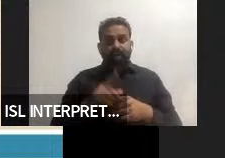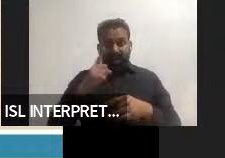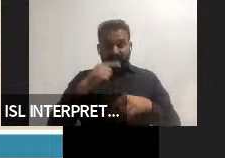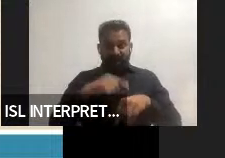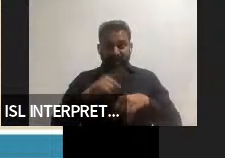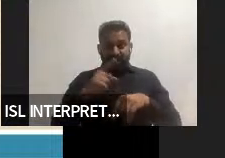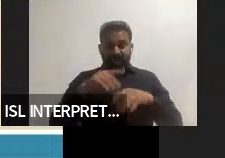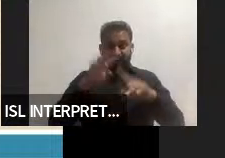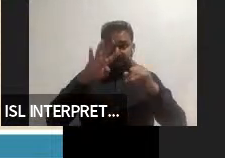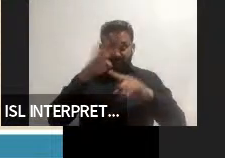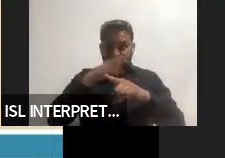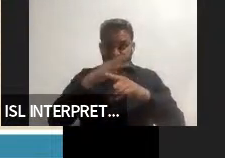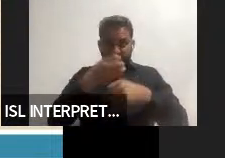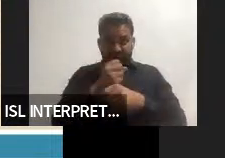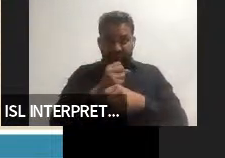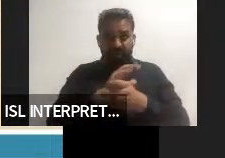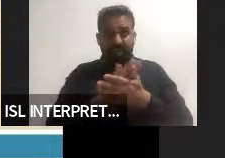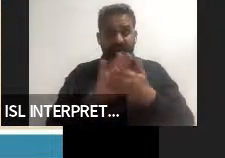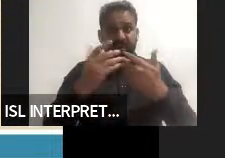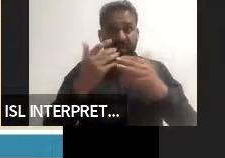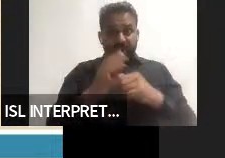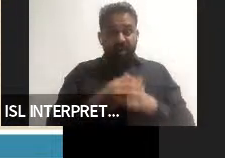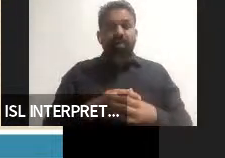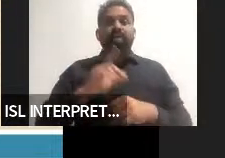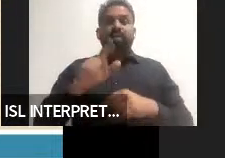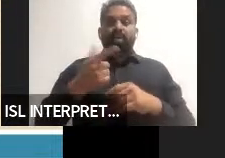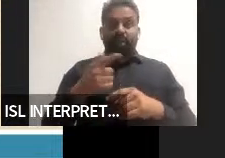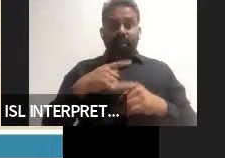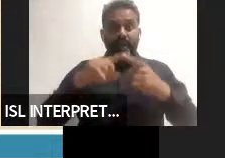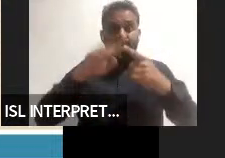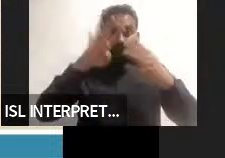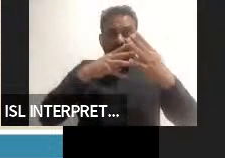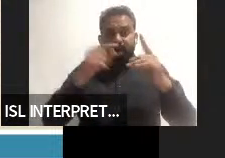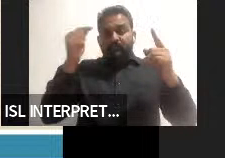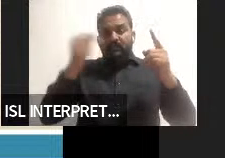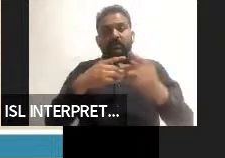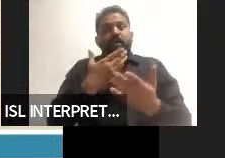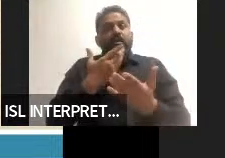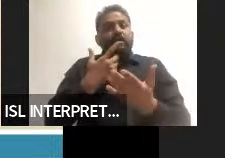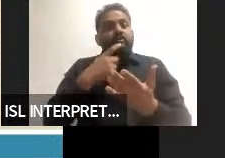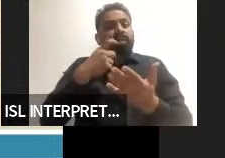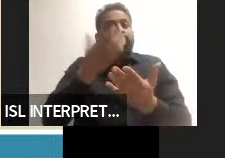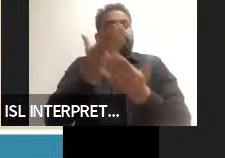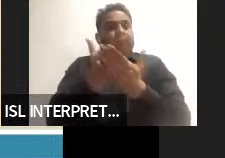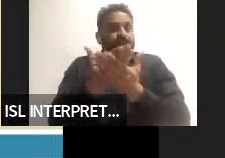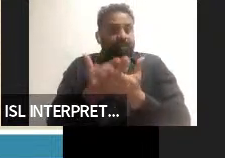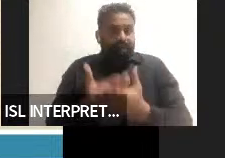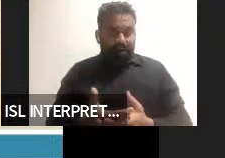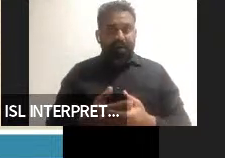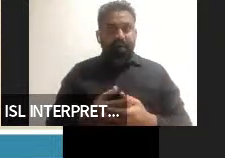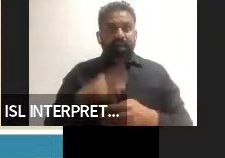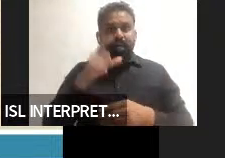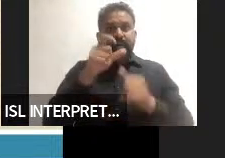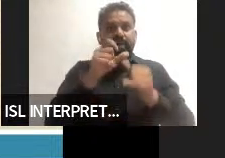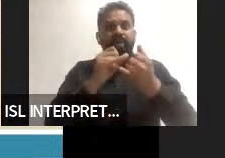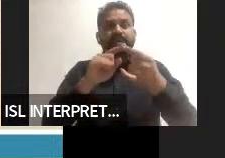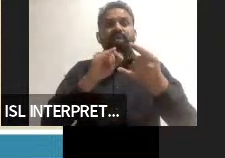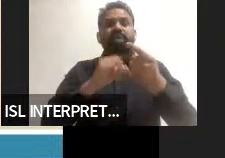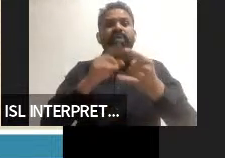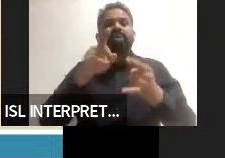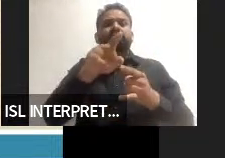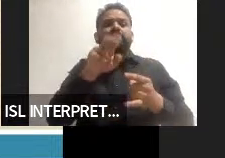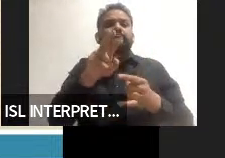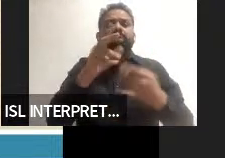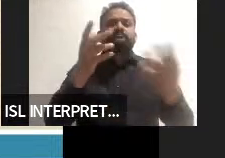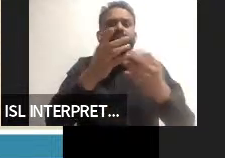of content, then after that, you have to give table of cases. Ideally, the table of cases should be there,